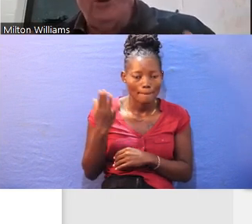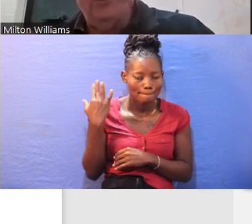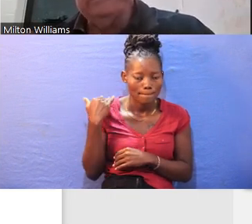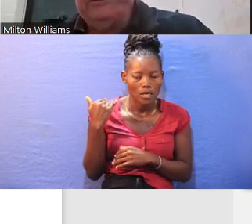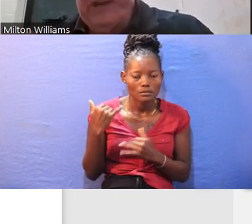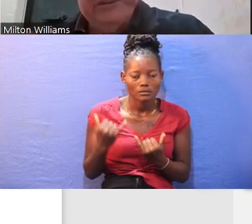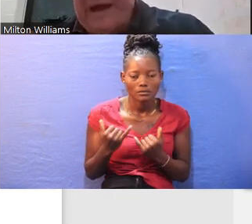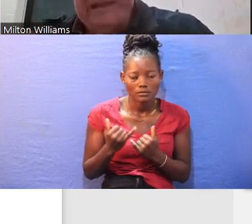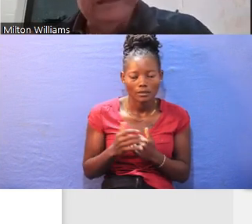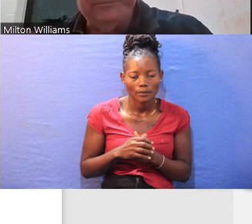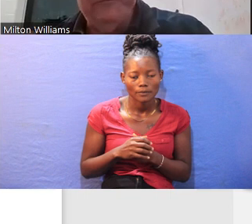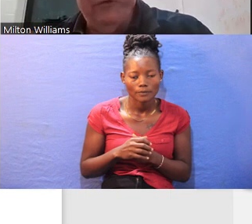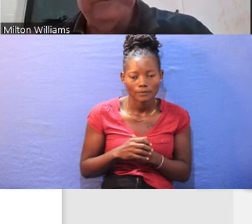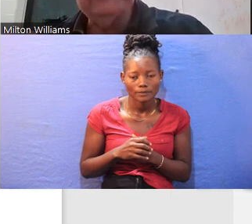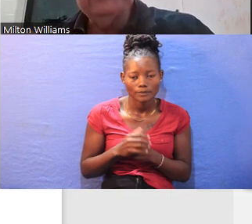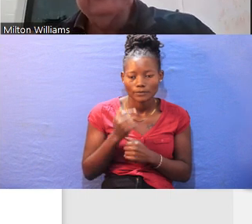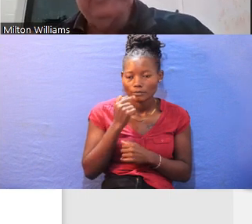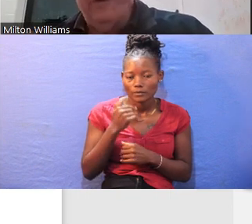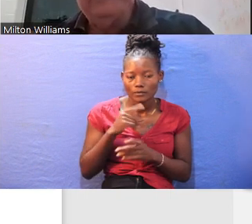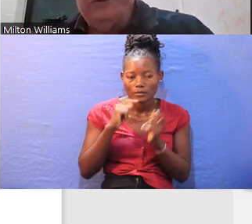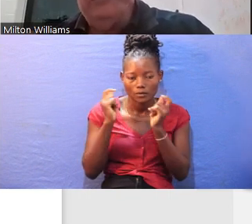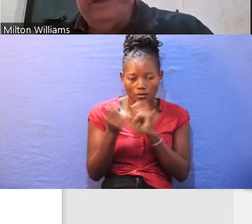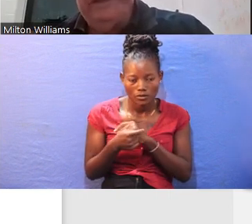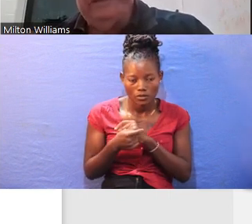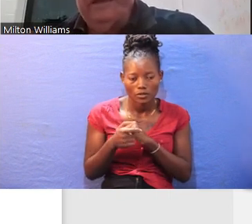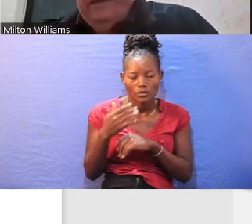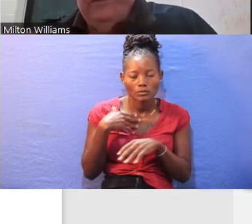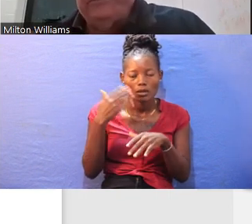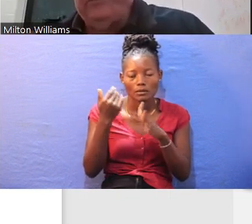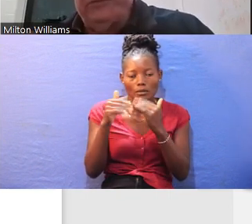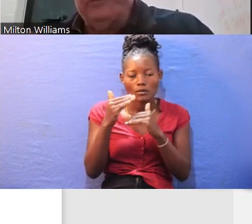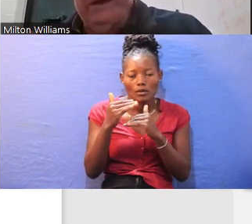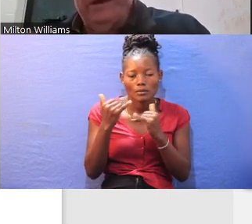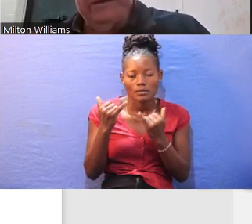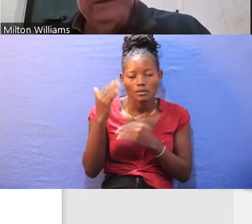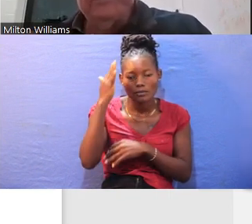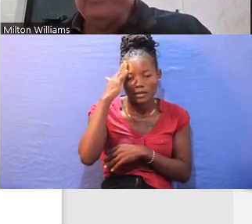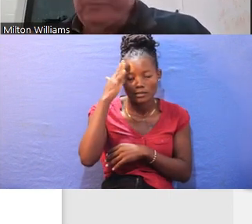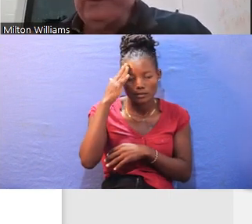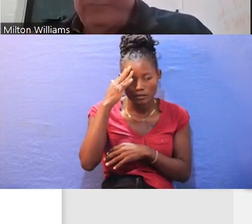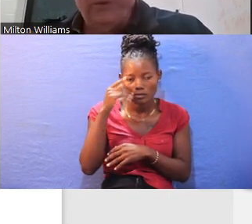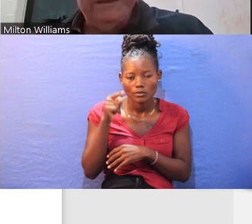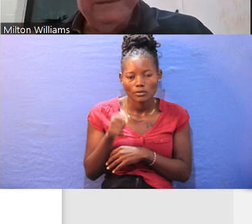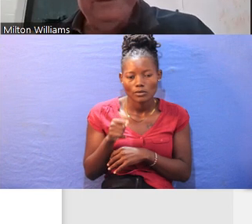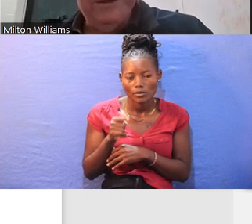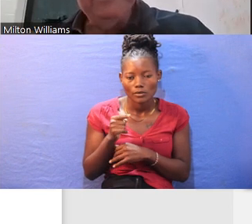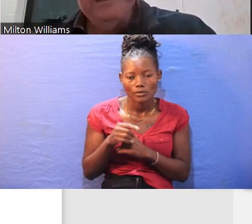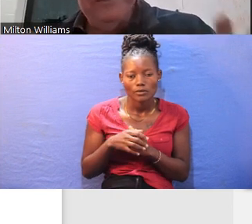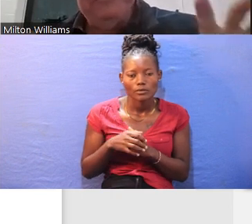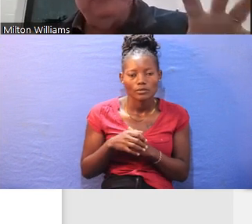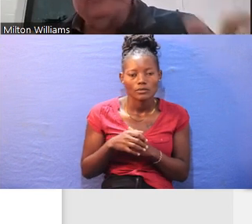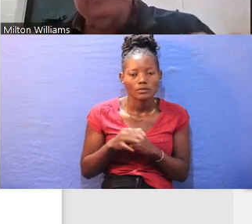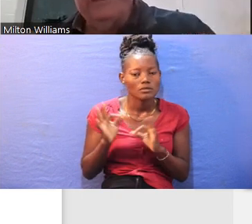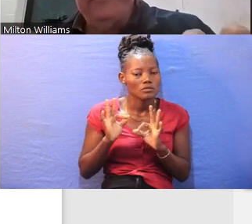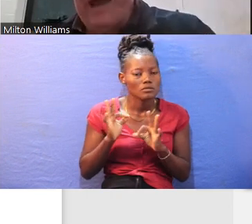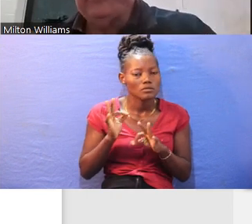it totally changed my athletic performance. So I knew then, hey, this is pretty important. If